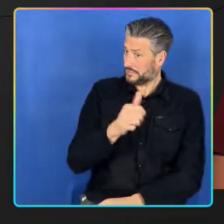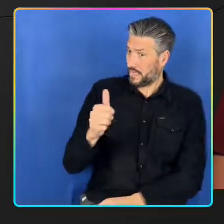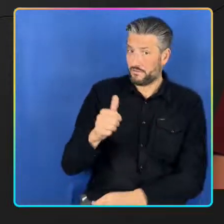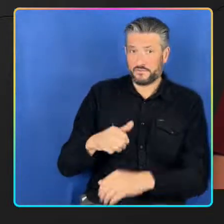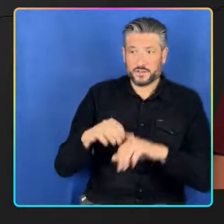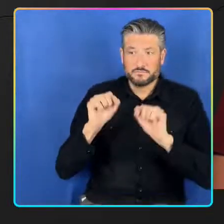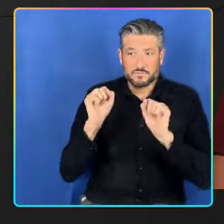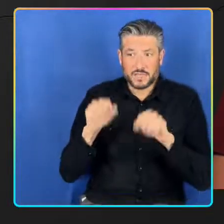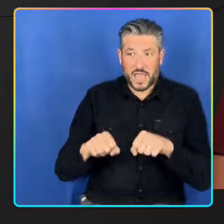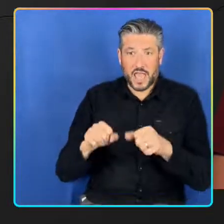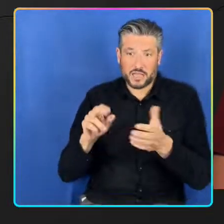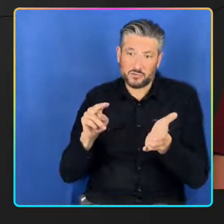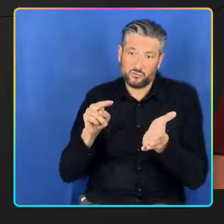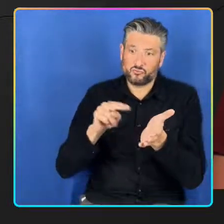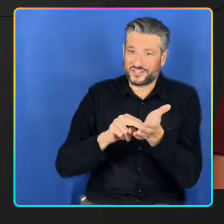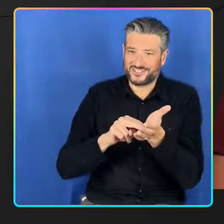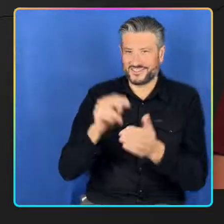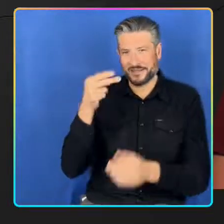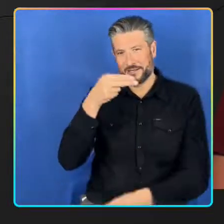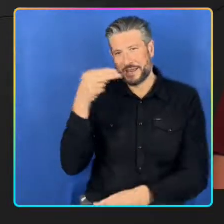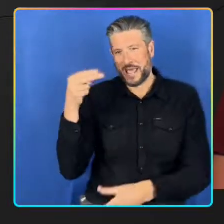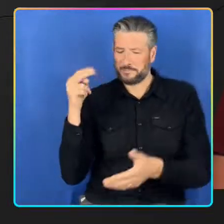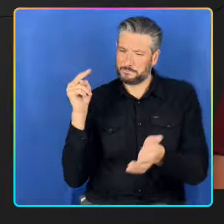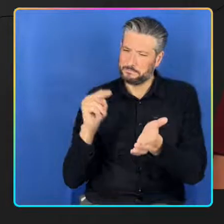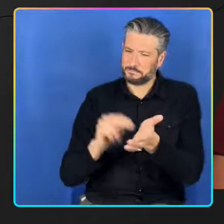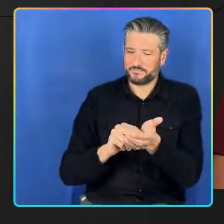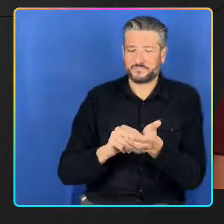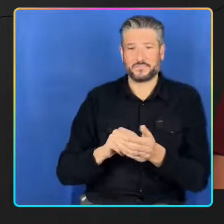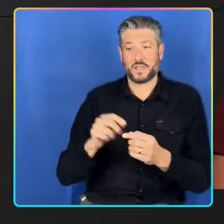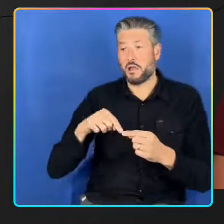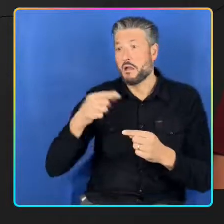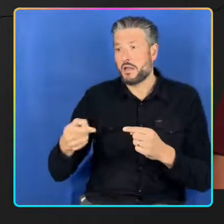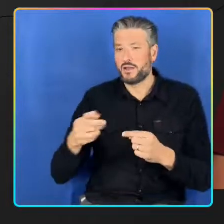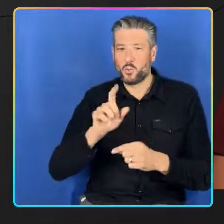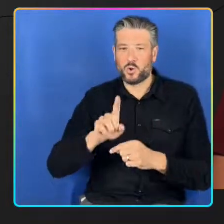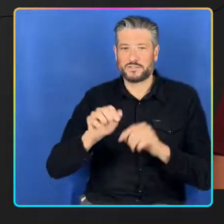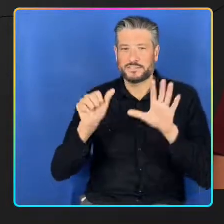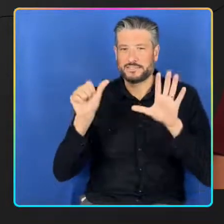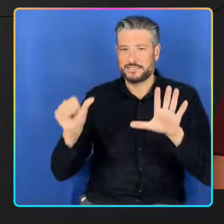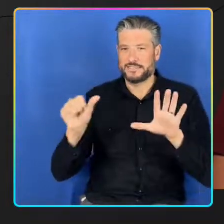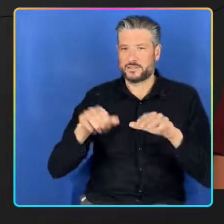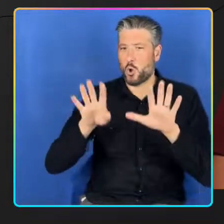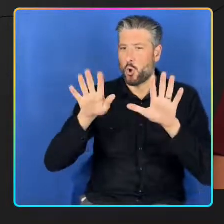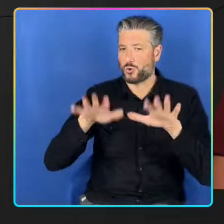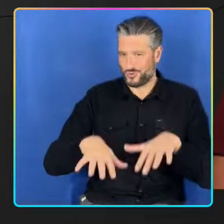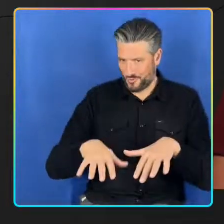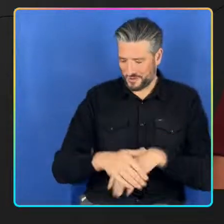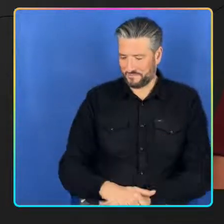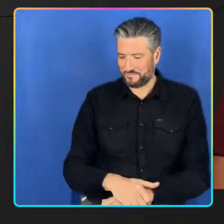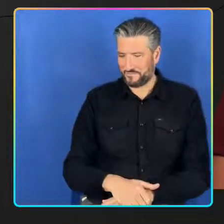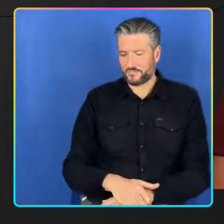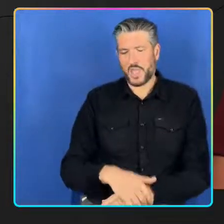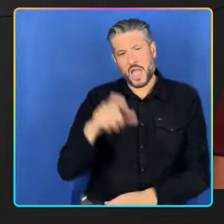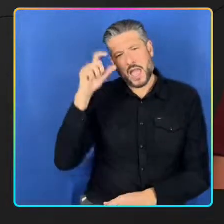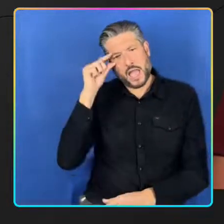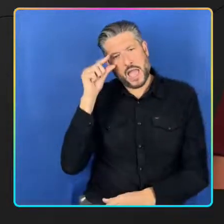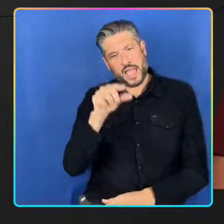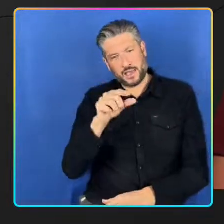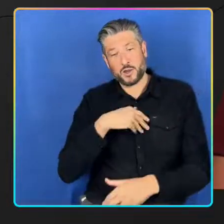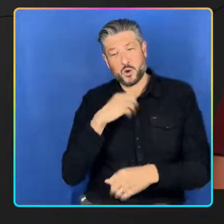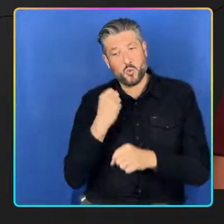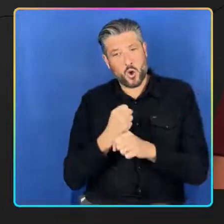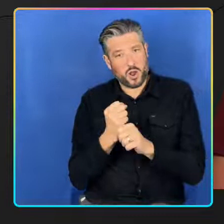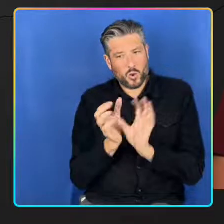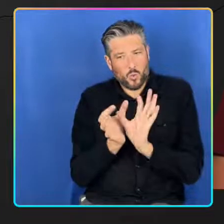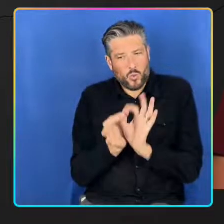the 16th of October. Henk, I know you're kind of working with the Global AI Student Conference. How are you feeling about